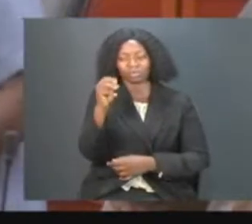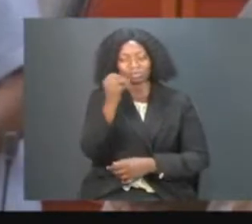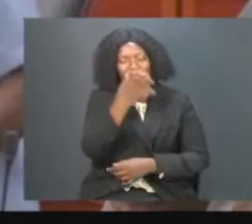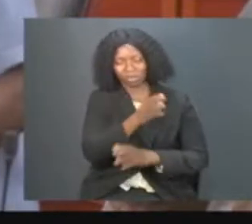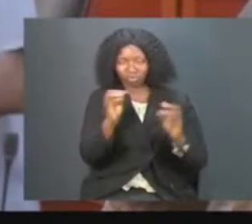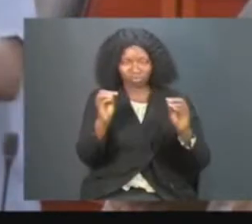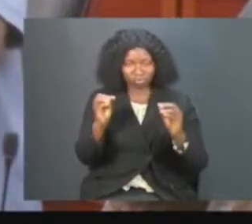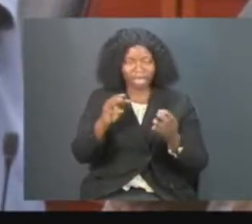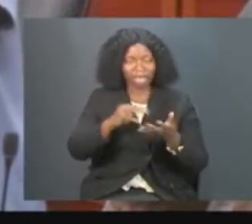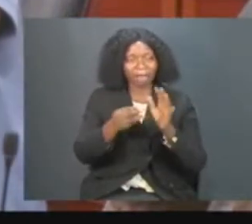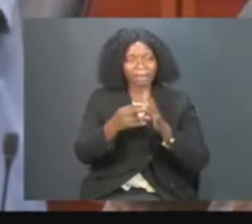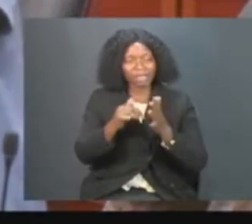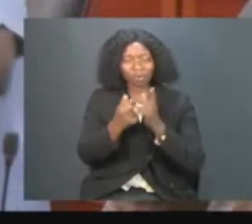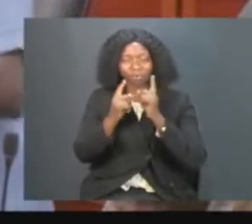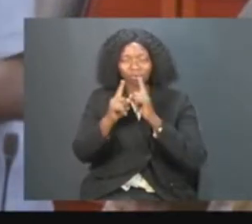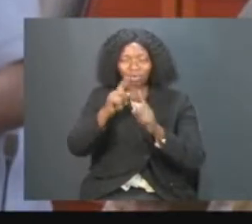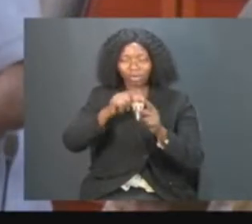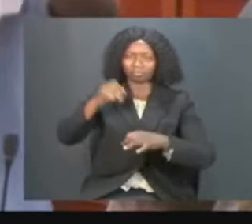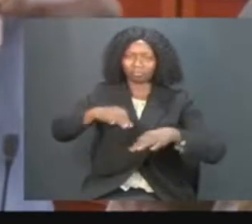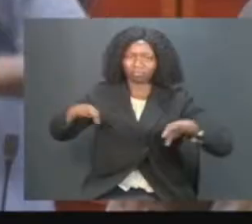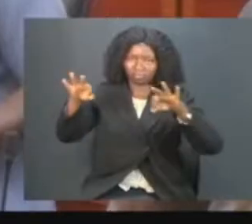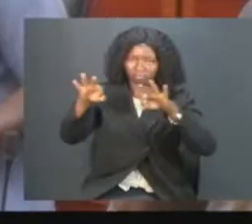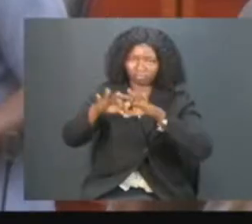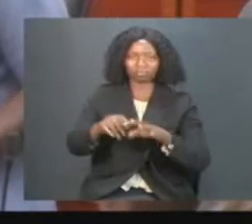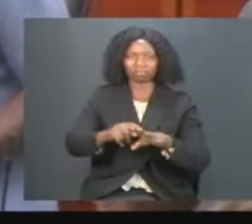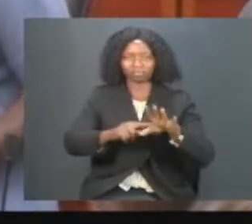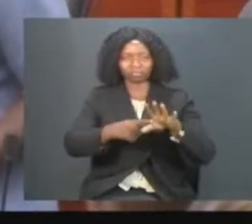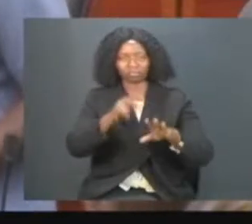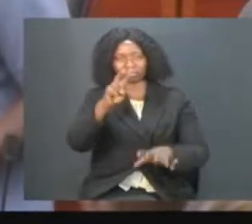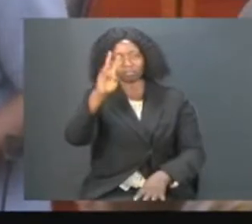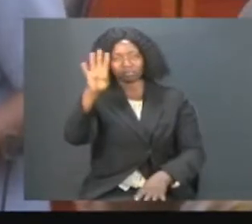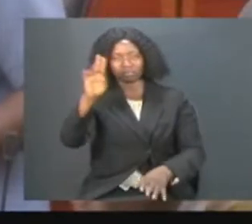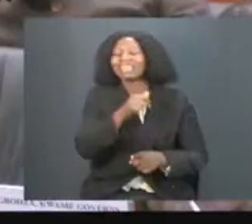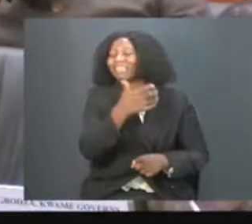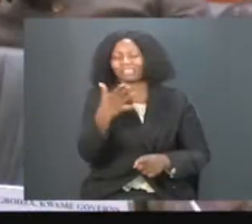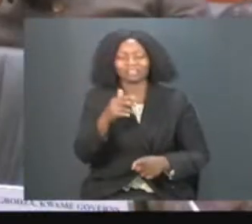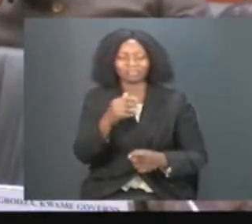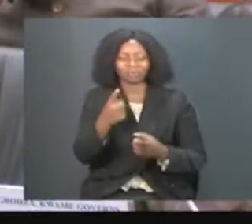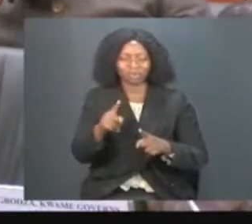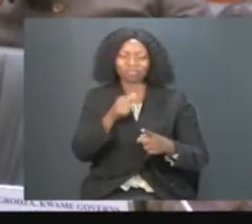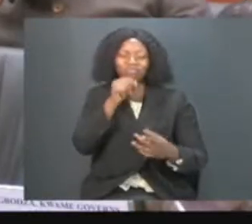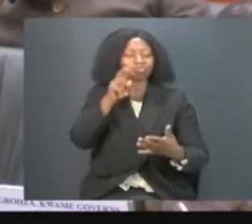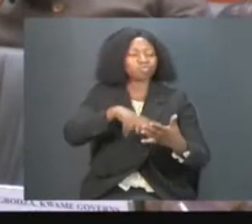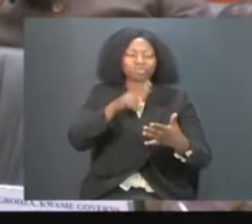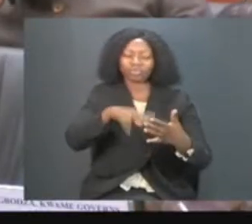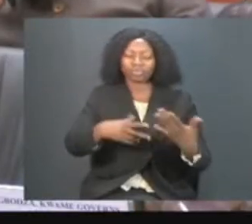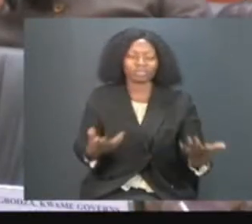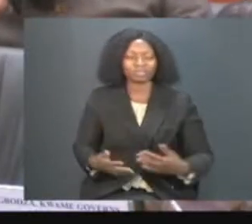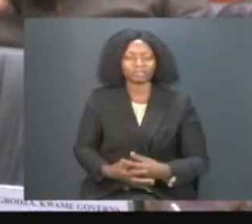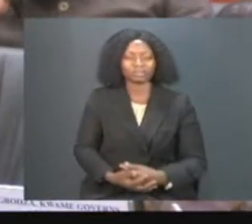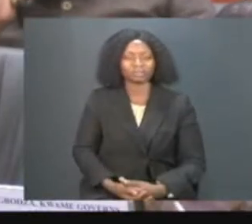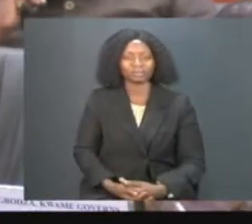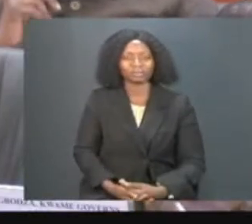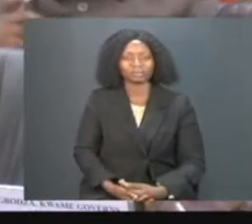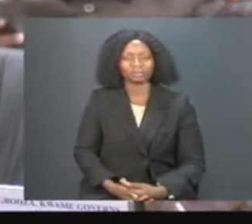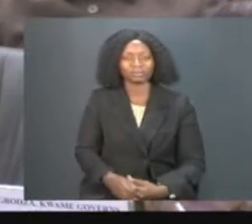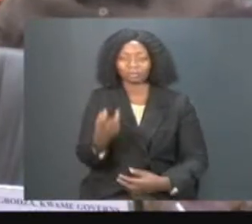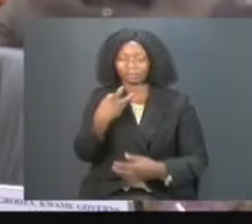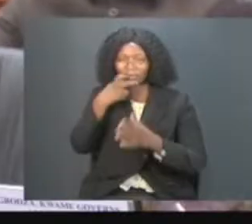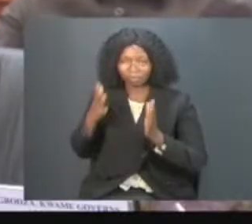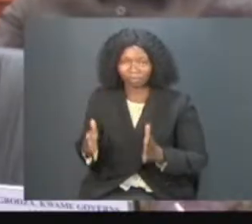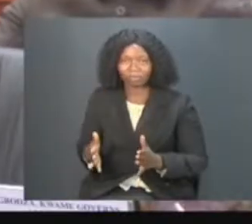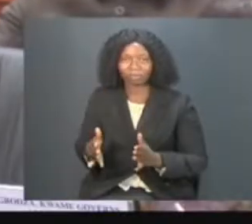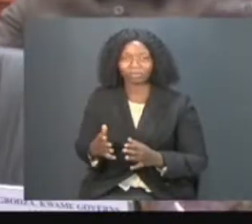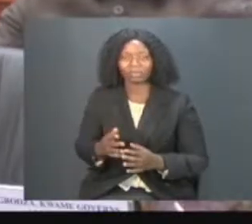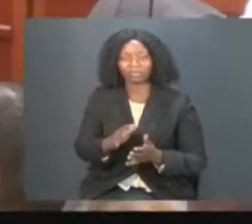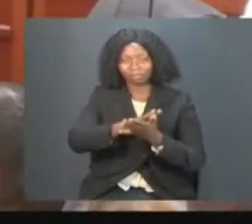that when we talk about science, it has 24-hour economy. And Mr. Speaker, the matters that we are discussing here. Mr. Speaker, it is also